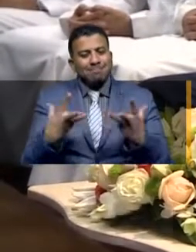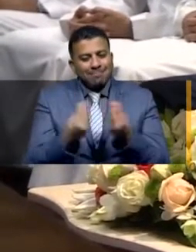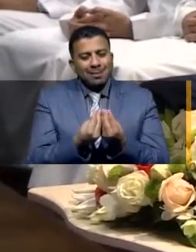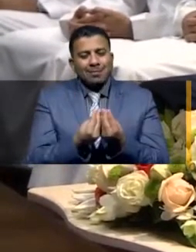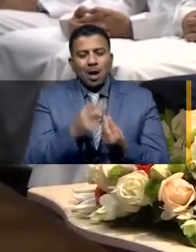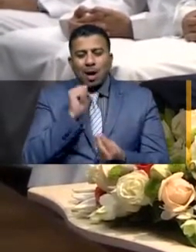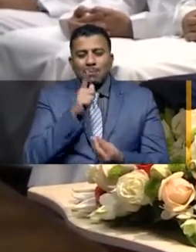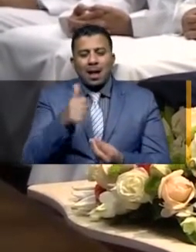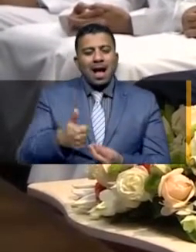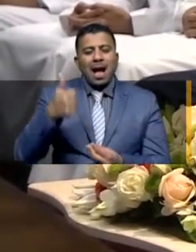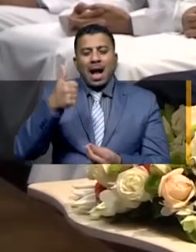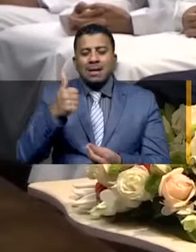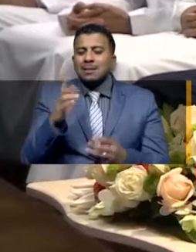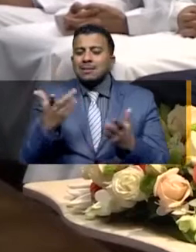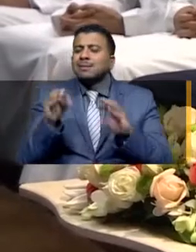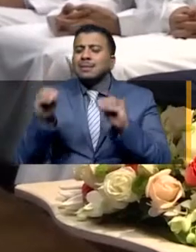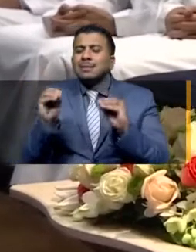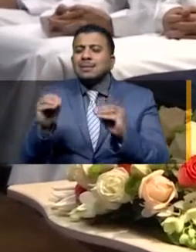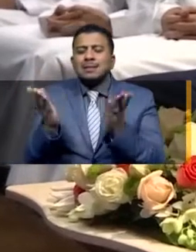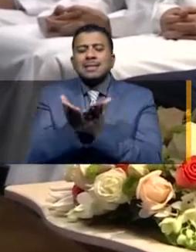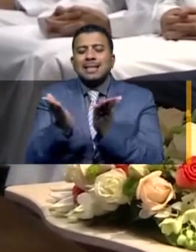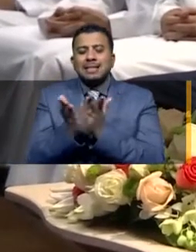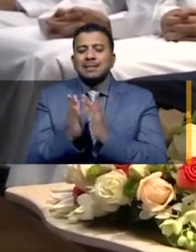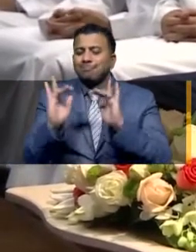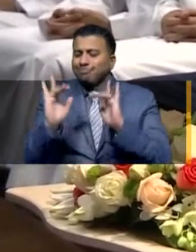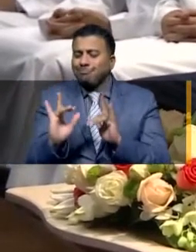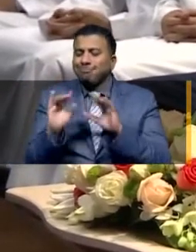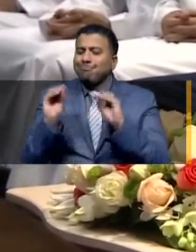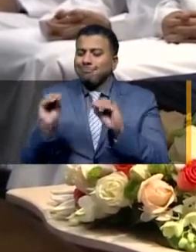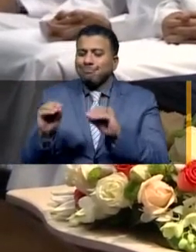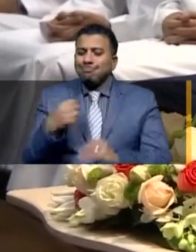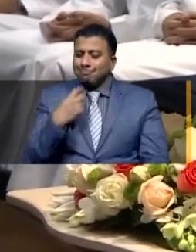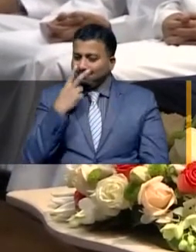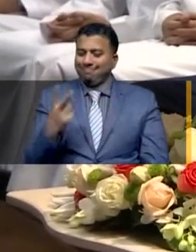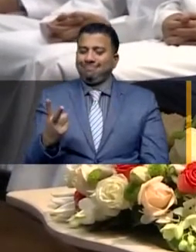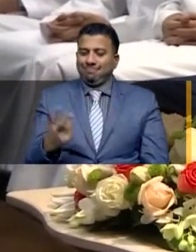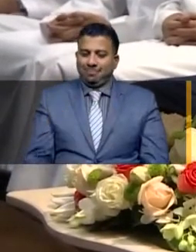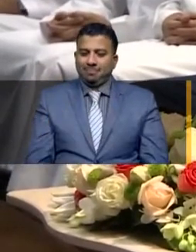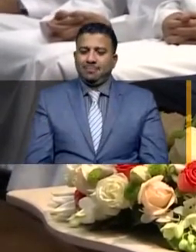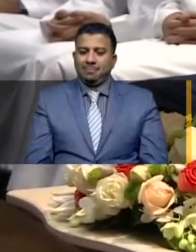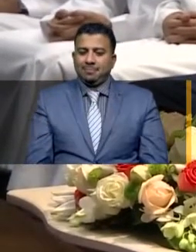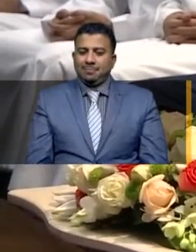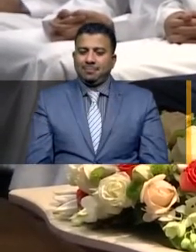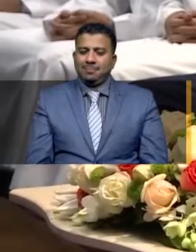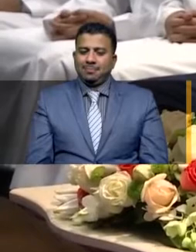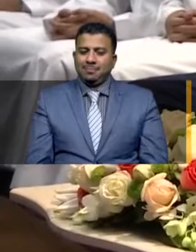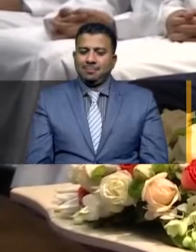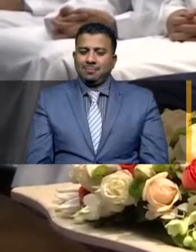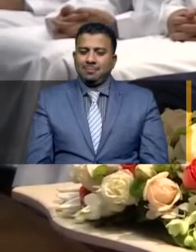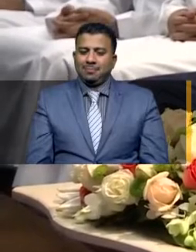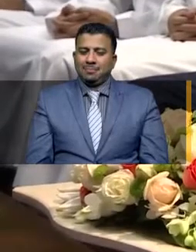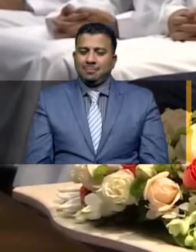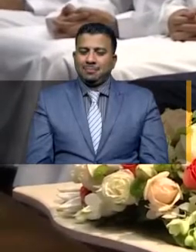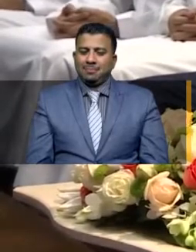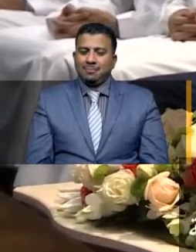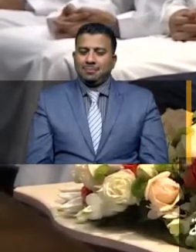and I sat with them, between them, and they talked to me. And I felt that this is the good method